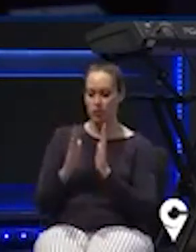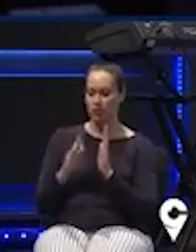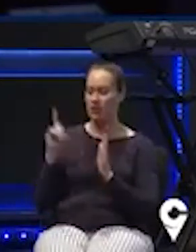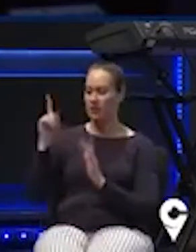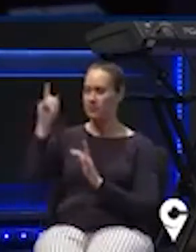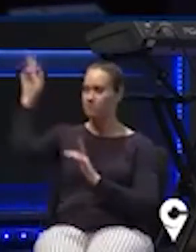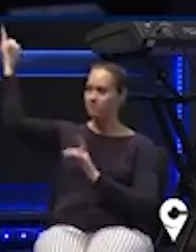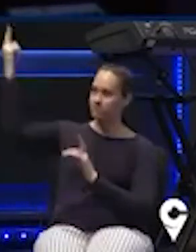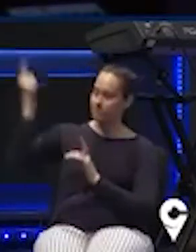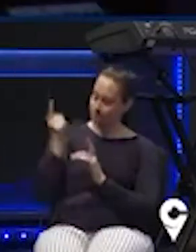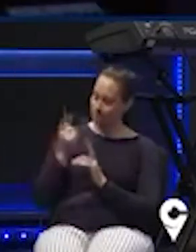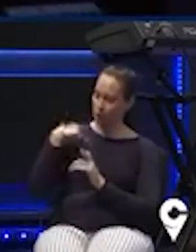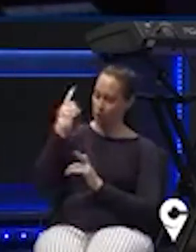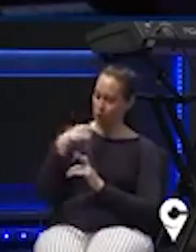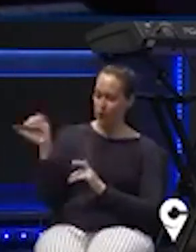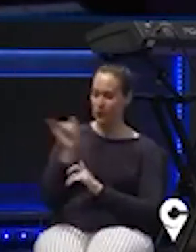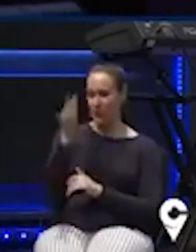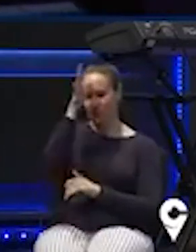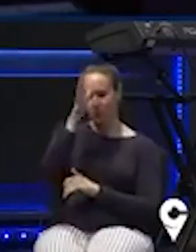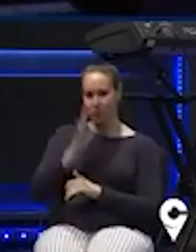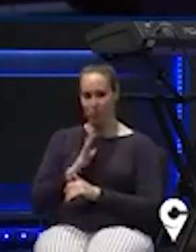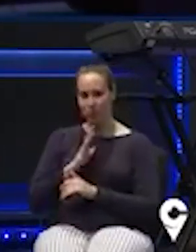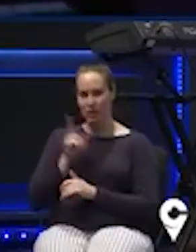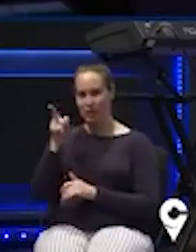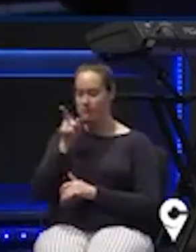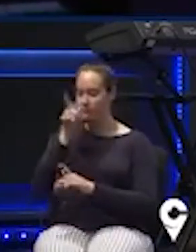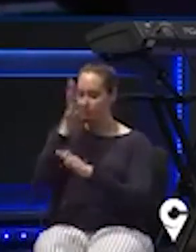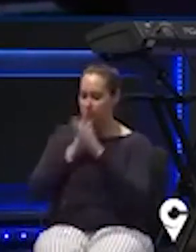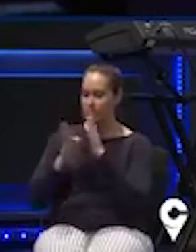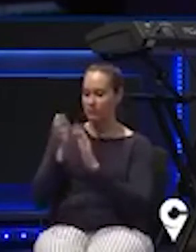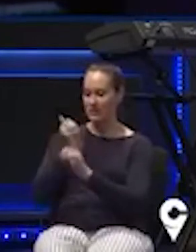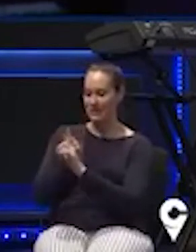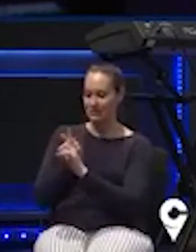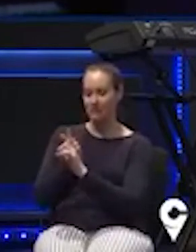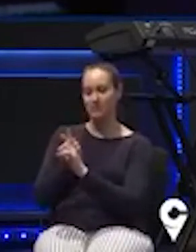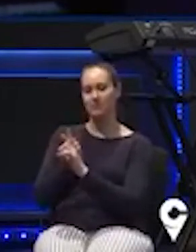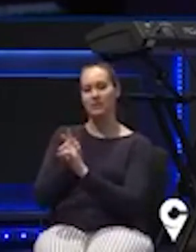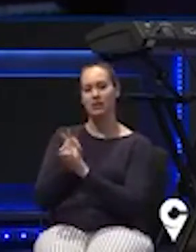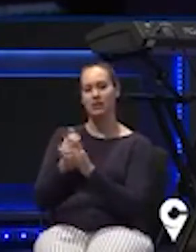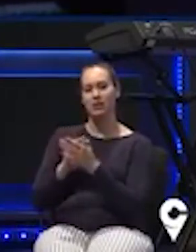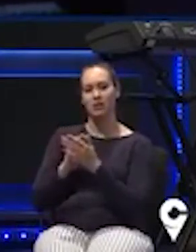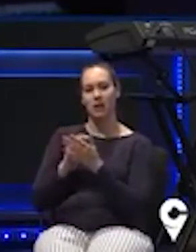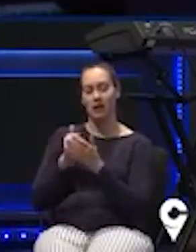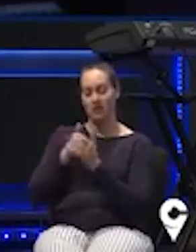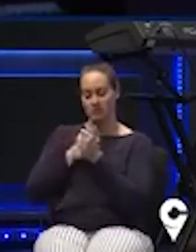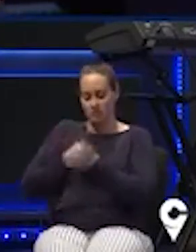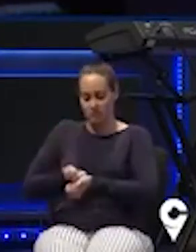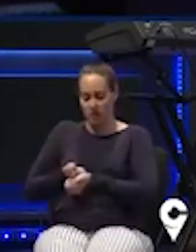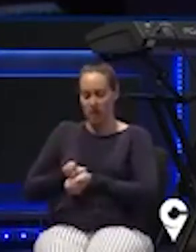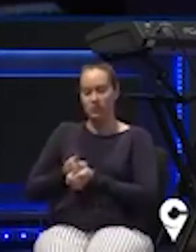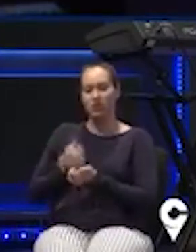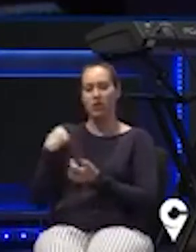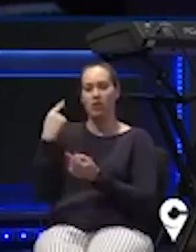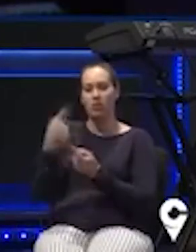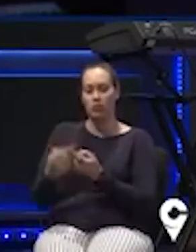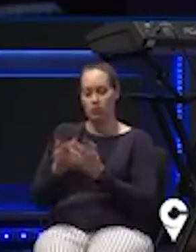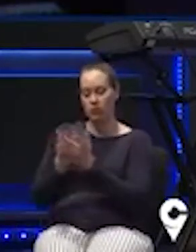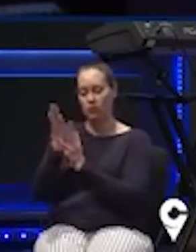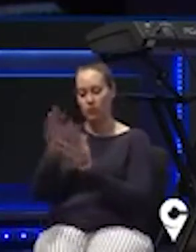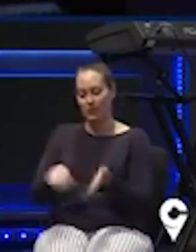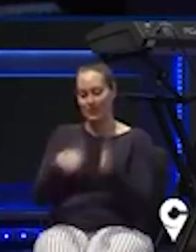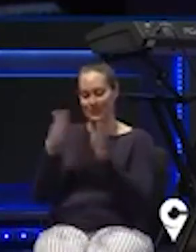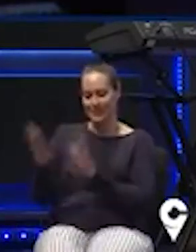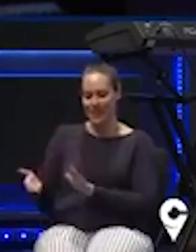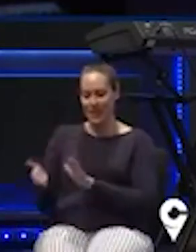man, he humbled himself and became obedient to death, even death on a cross. Who being in the very